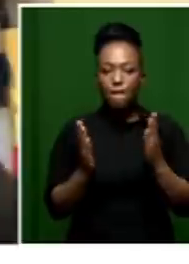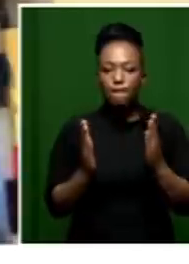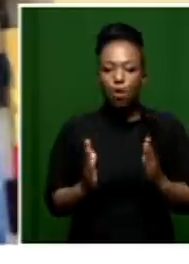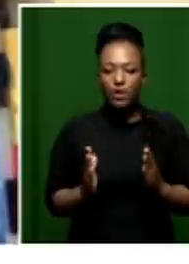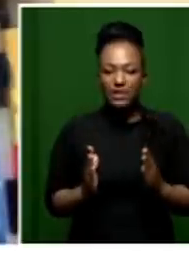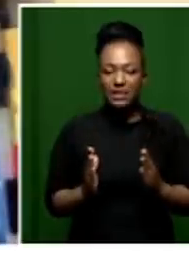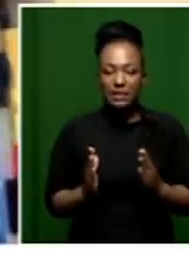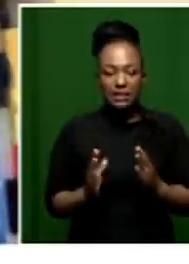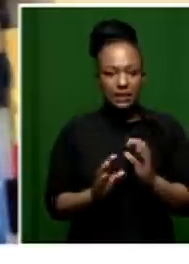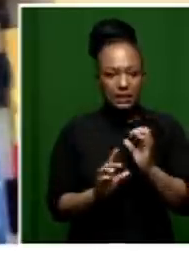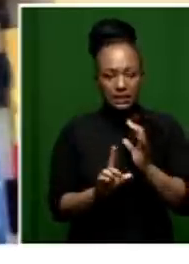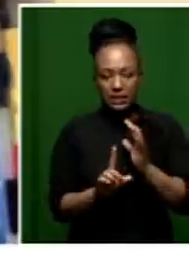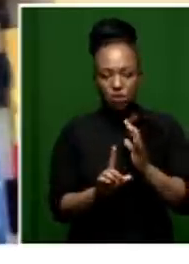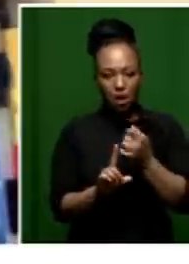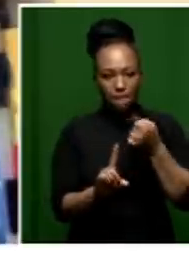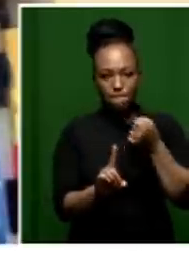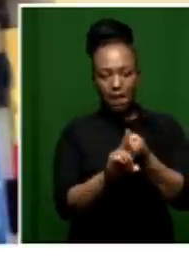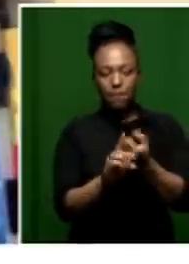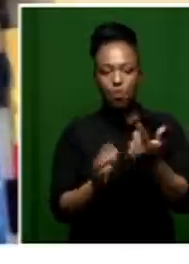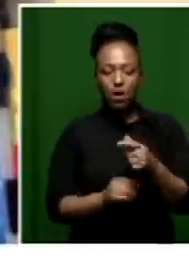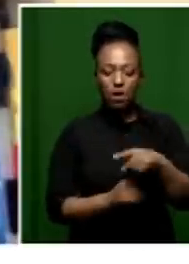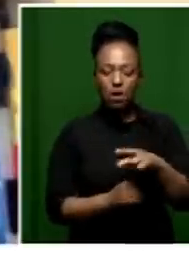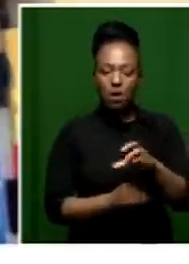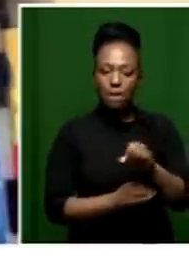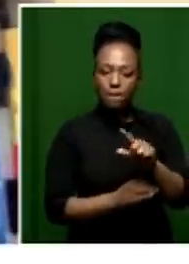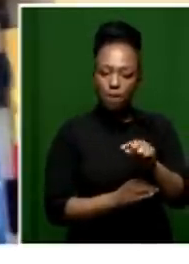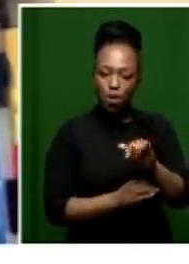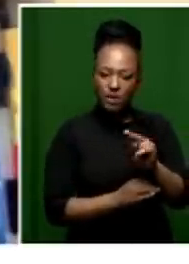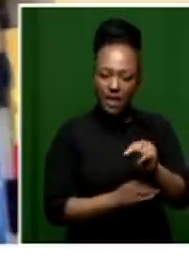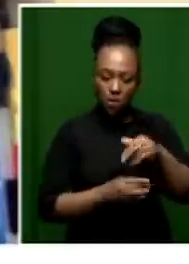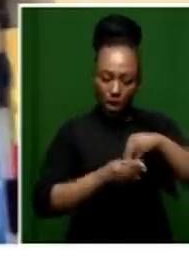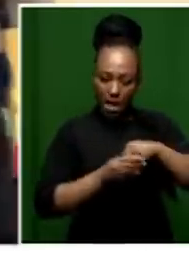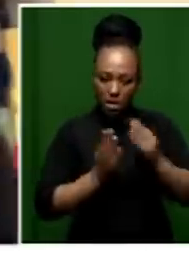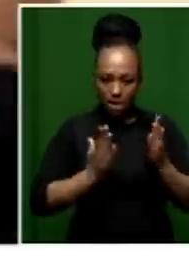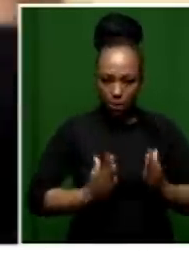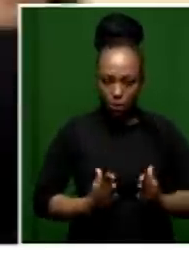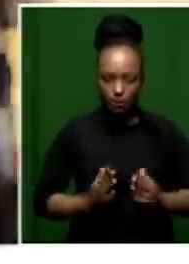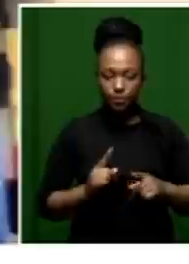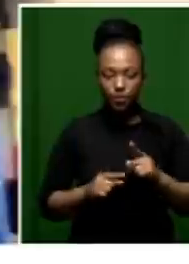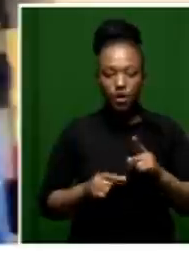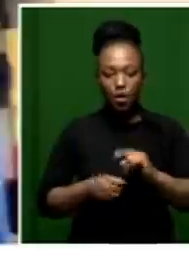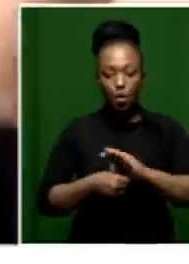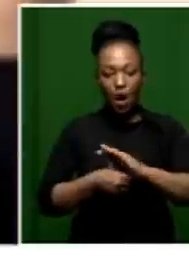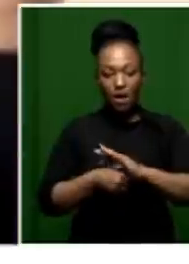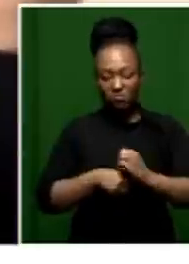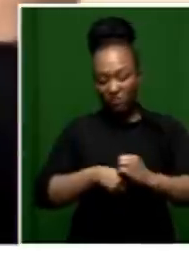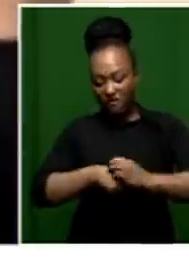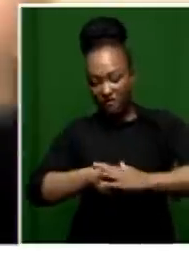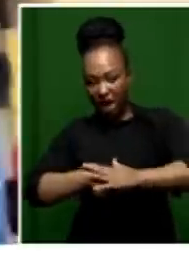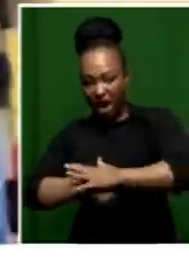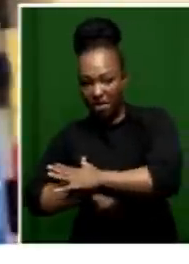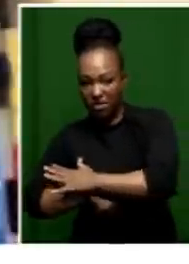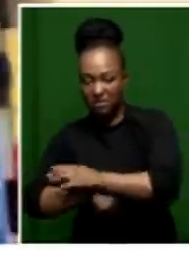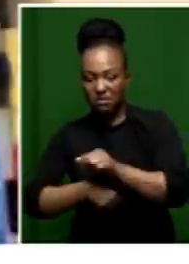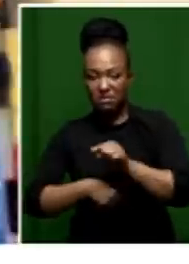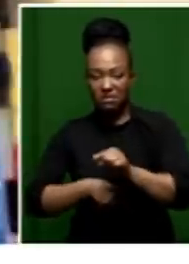will also be attacked, this protein. Yeah. So what is going to try to do, virus and bacteria is common. For example,